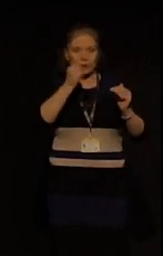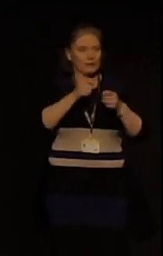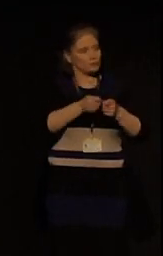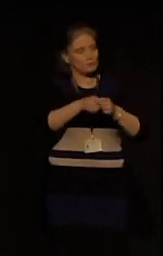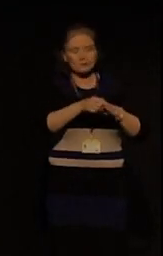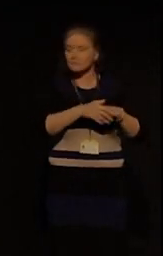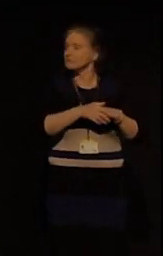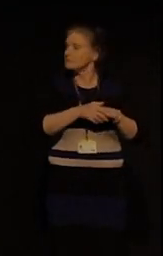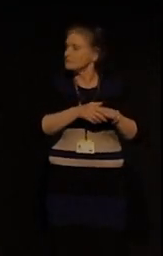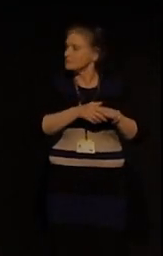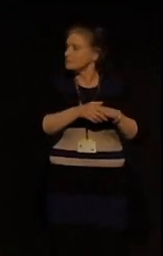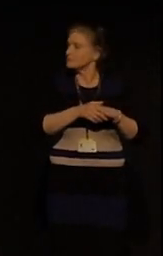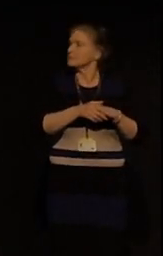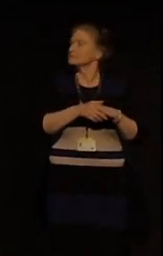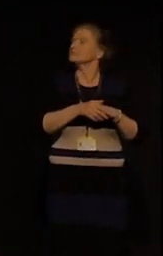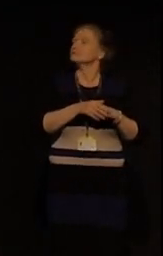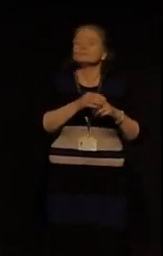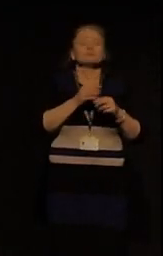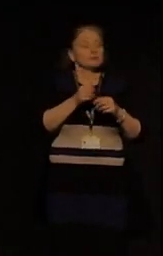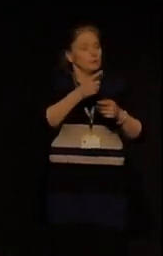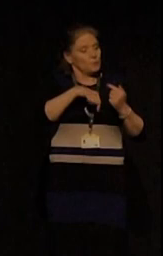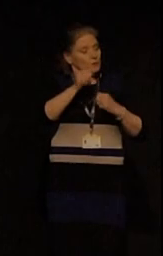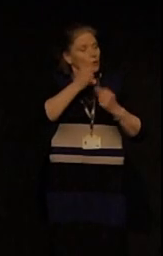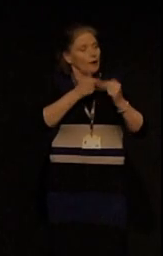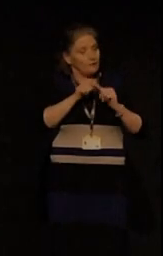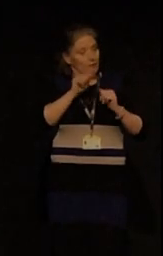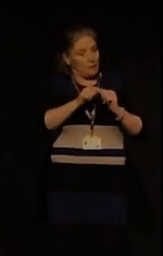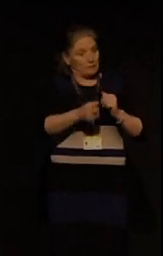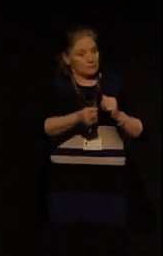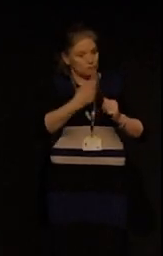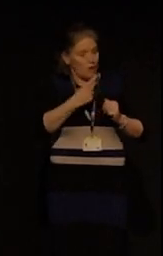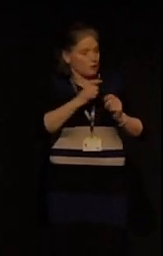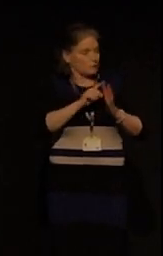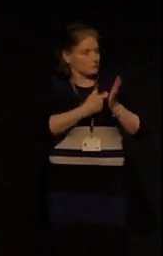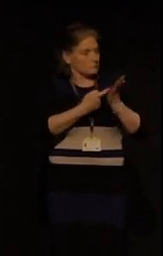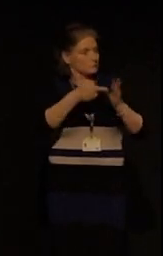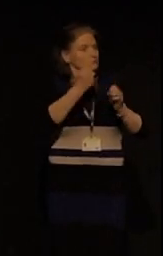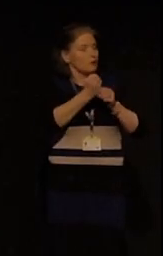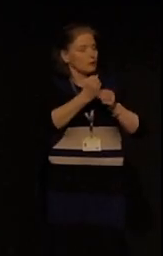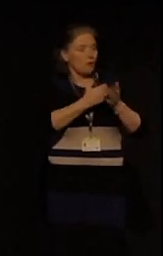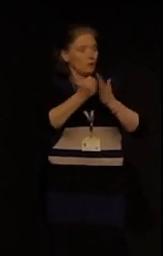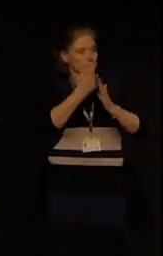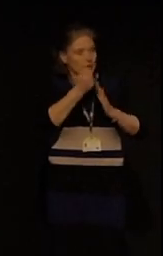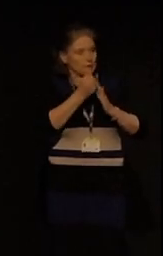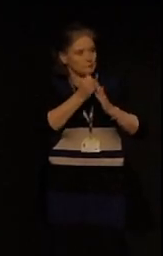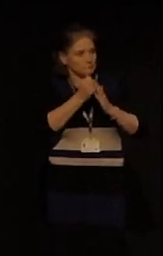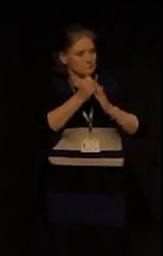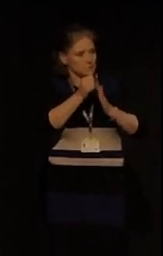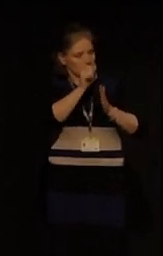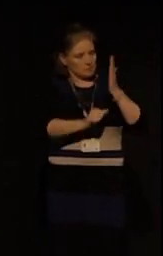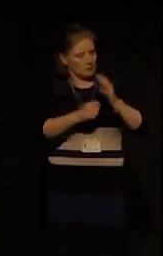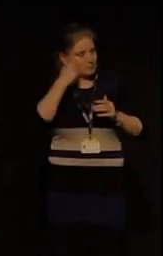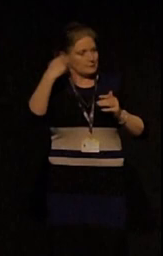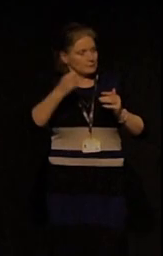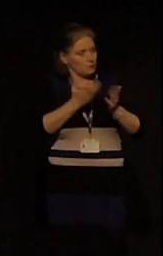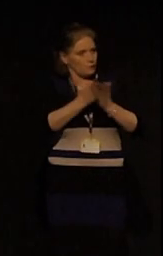with. So we know that when you take extremely high doses of this drug, you can always induce tinnitus in humans. So